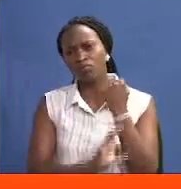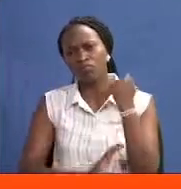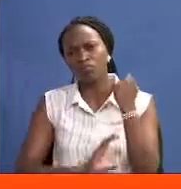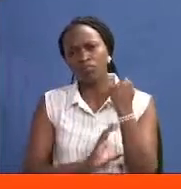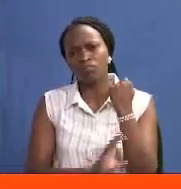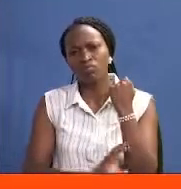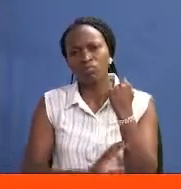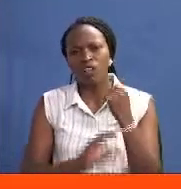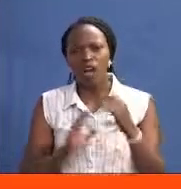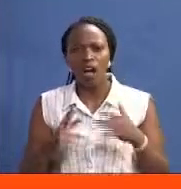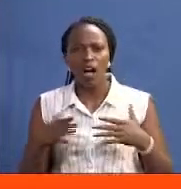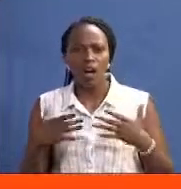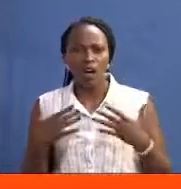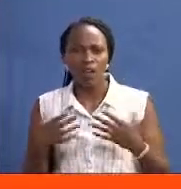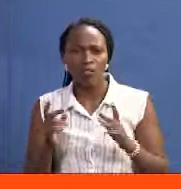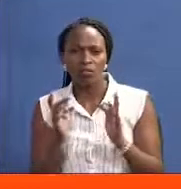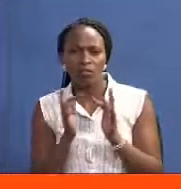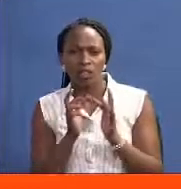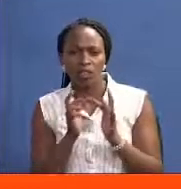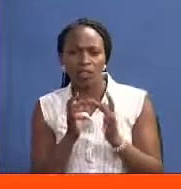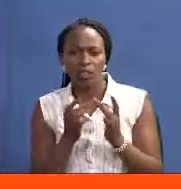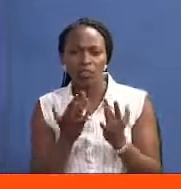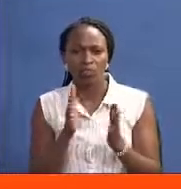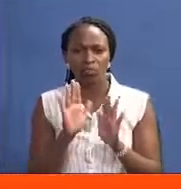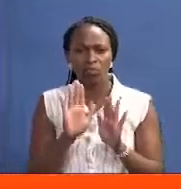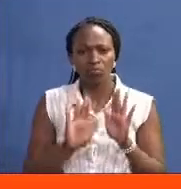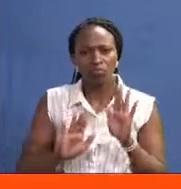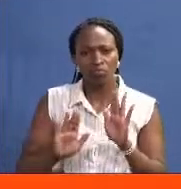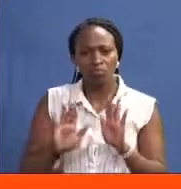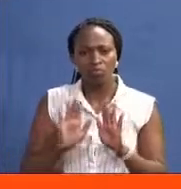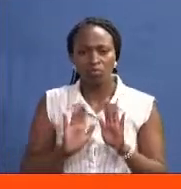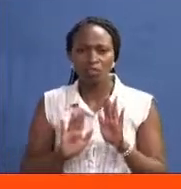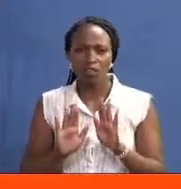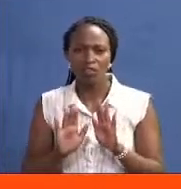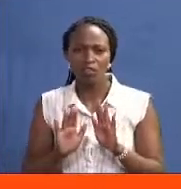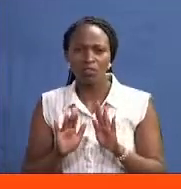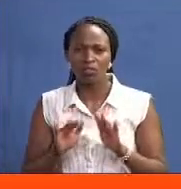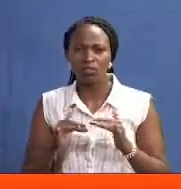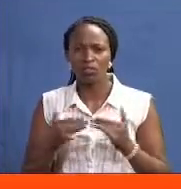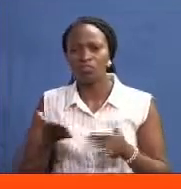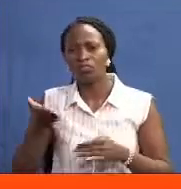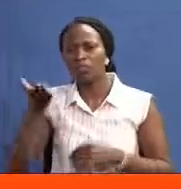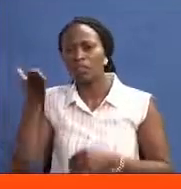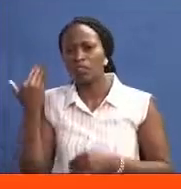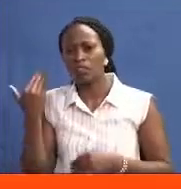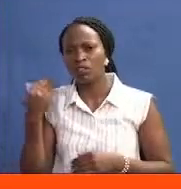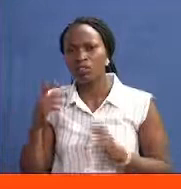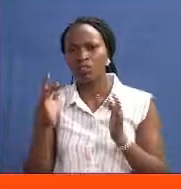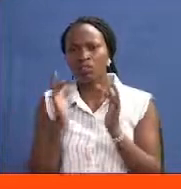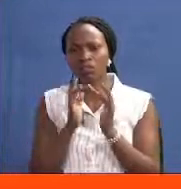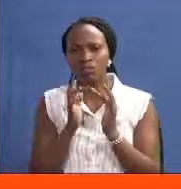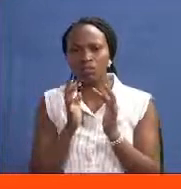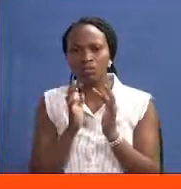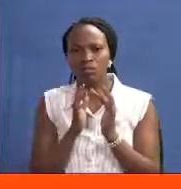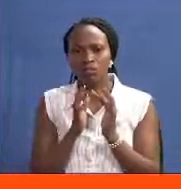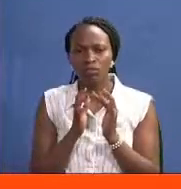have a euphoric effect on the internet. It comes up and it comes down. Now you see, previously it was like the media, rather journalists